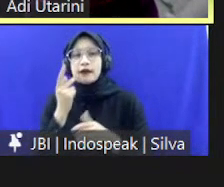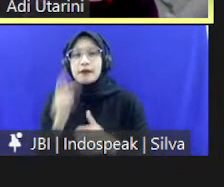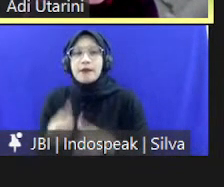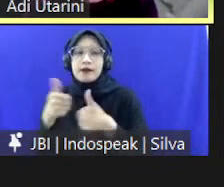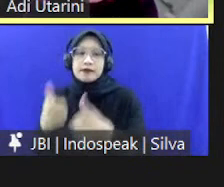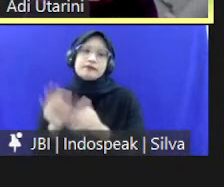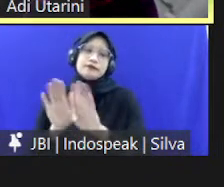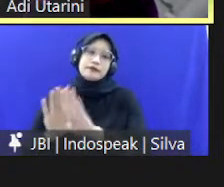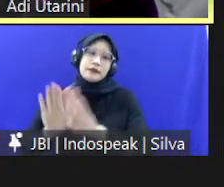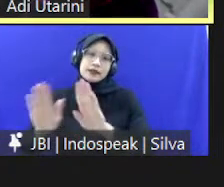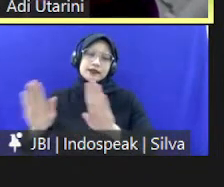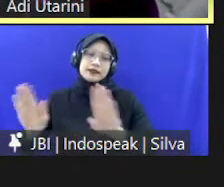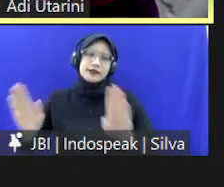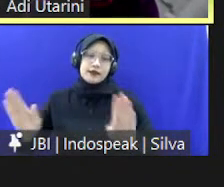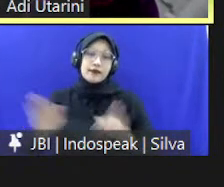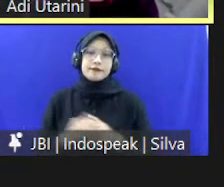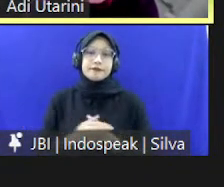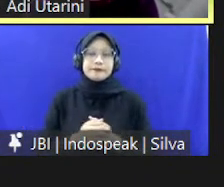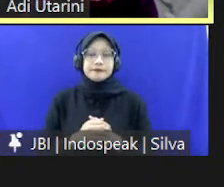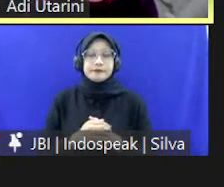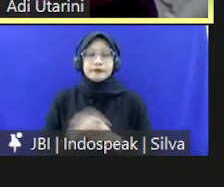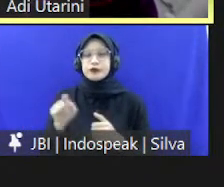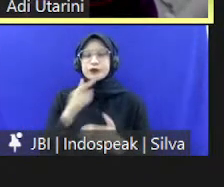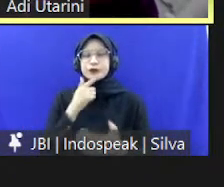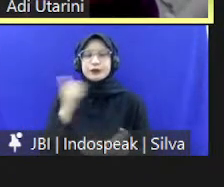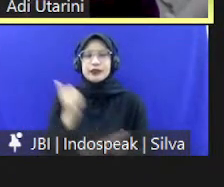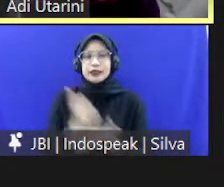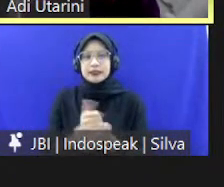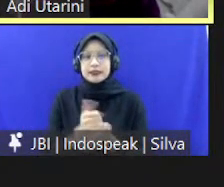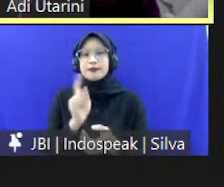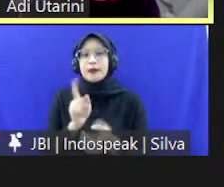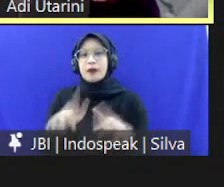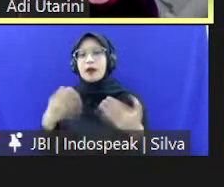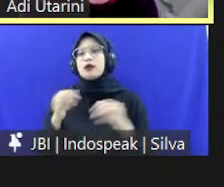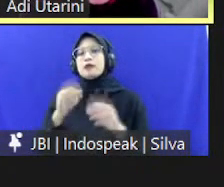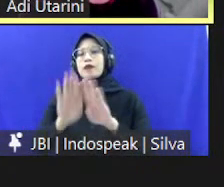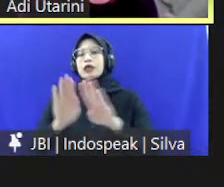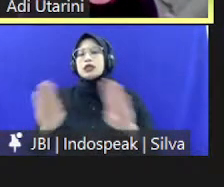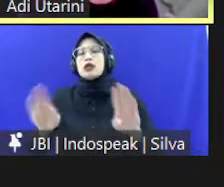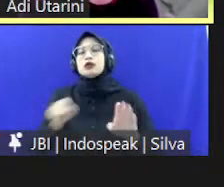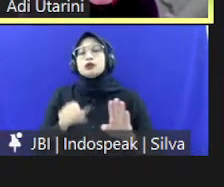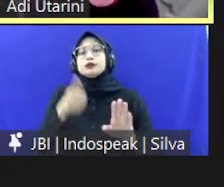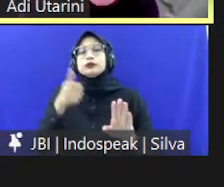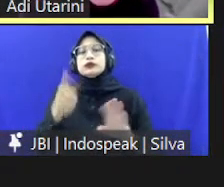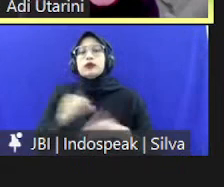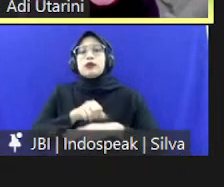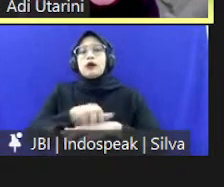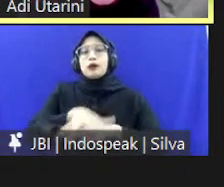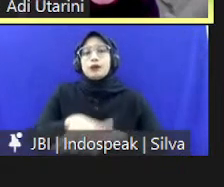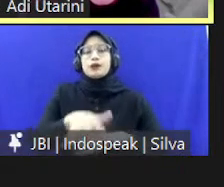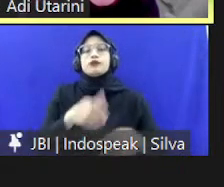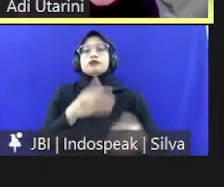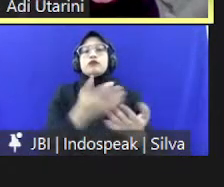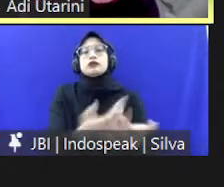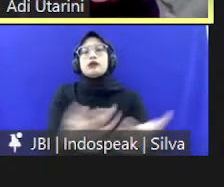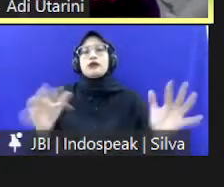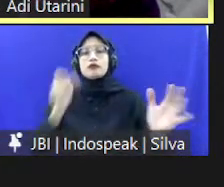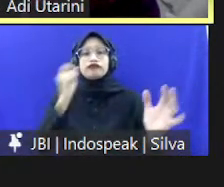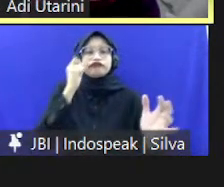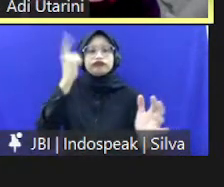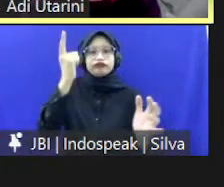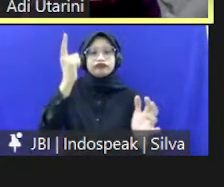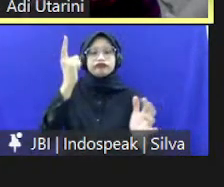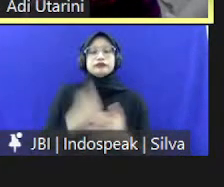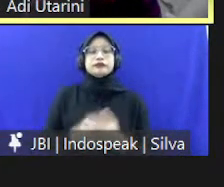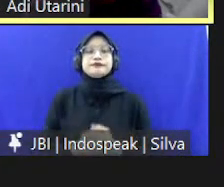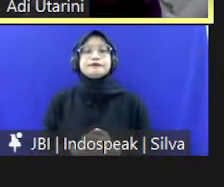in this project has been very important to raise awareness and getting acceptance. In the technical part in